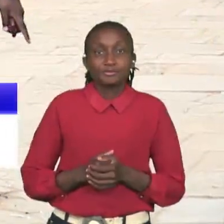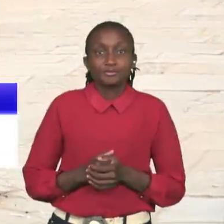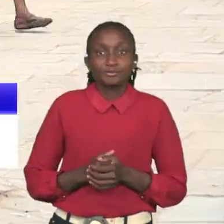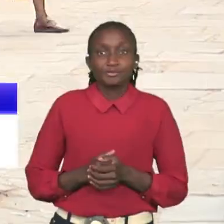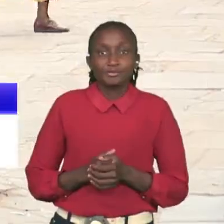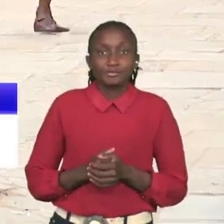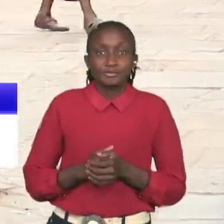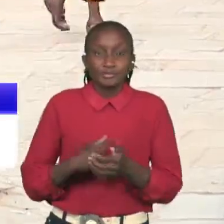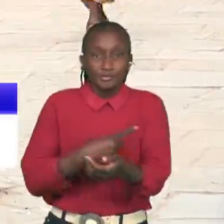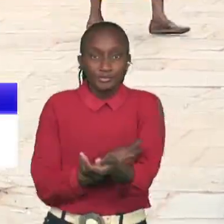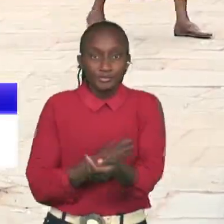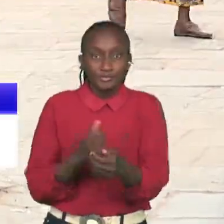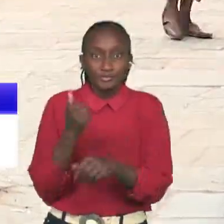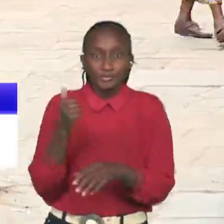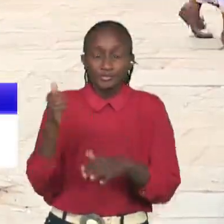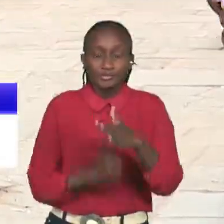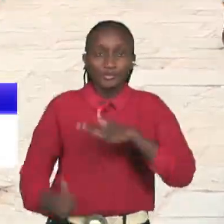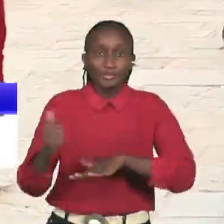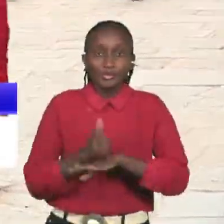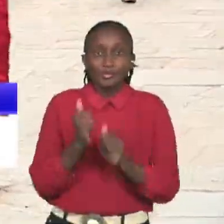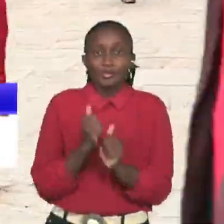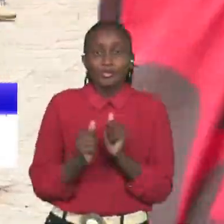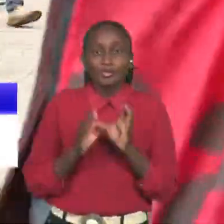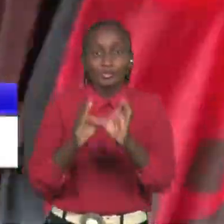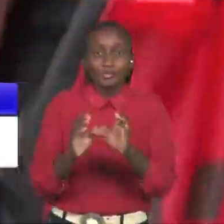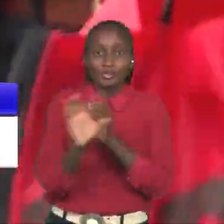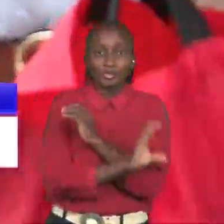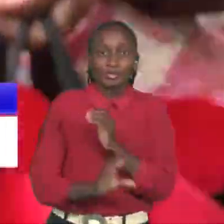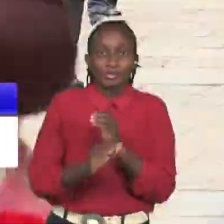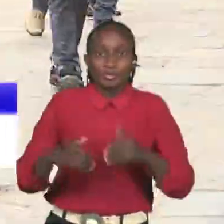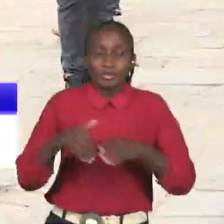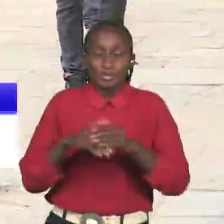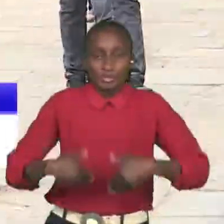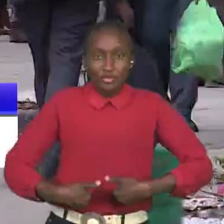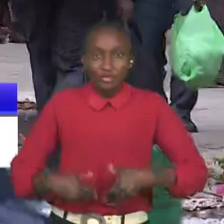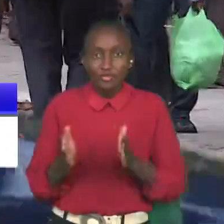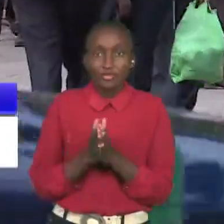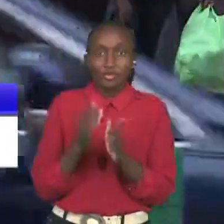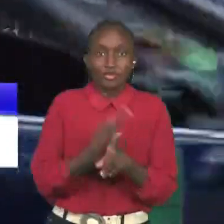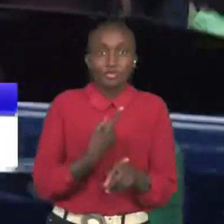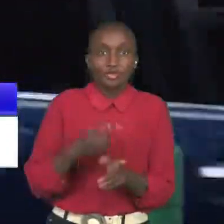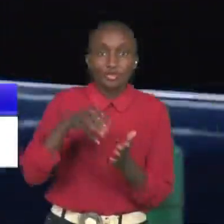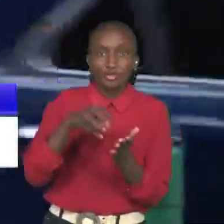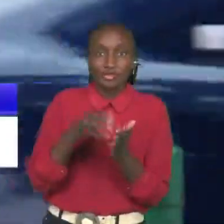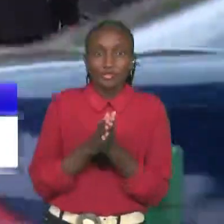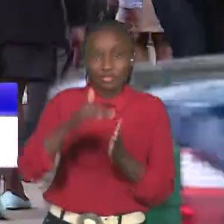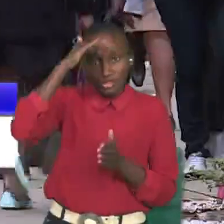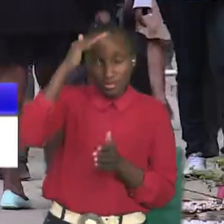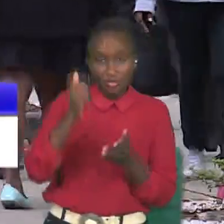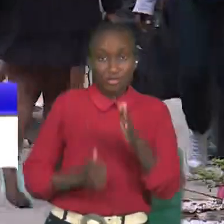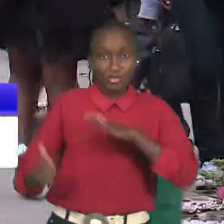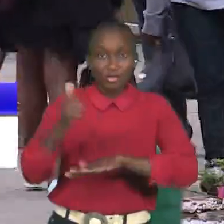Drug abuse is one of the top problems confronting the nation today, especially among the youth, with incidences of drug and alcohol abuse and